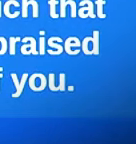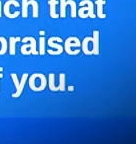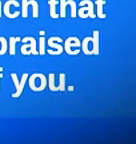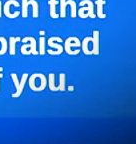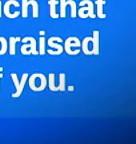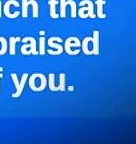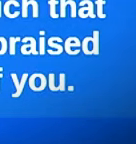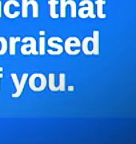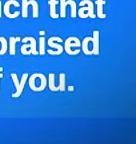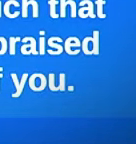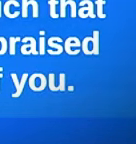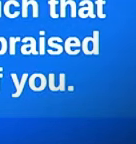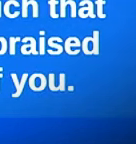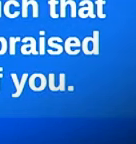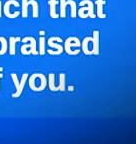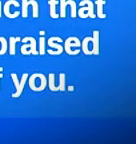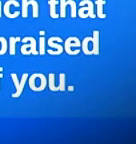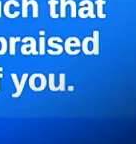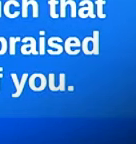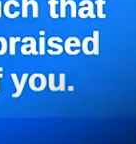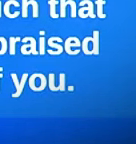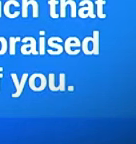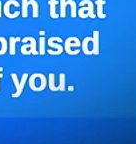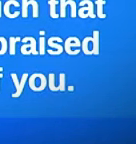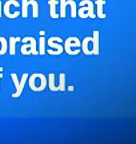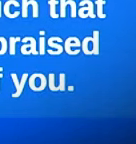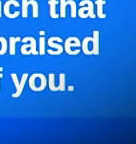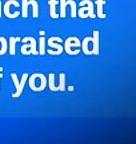life and live it generously.